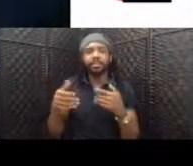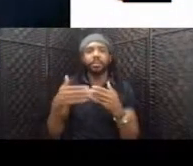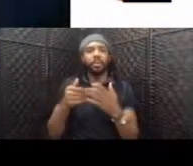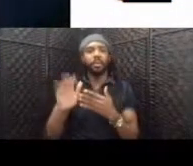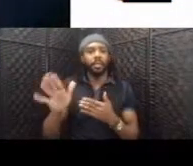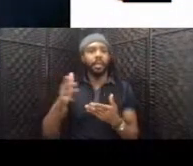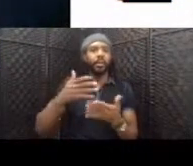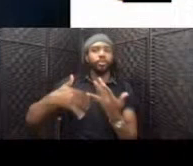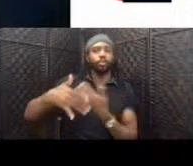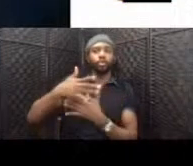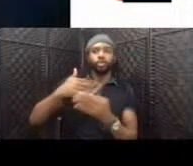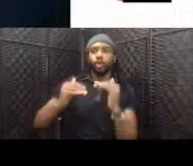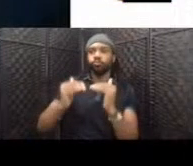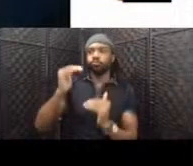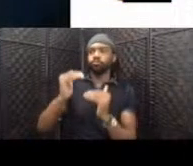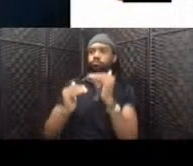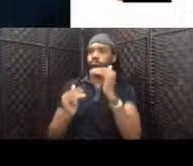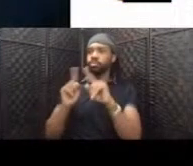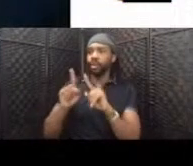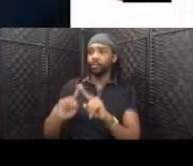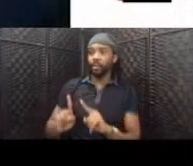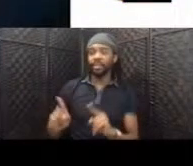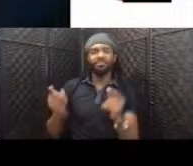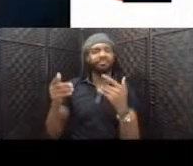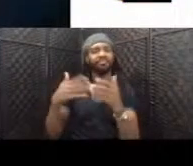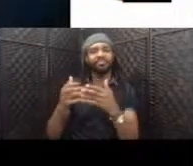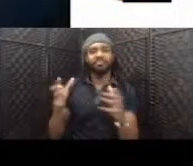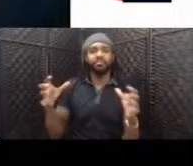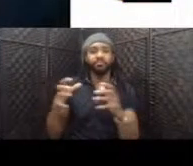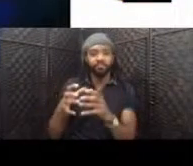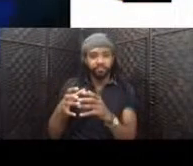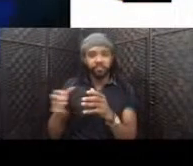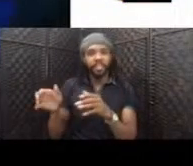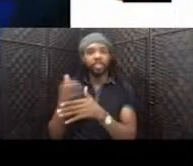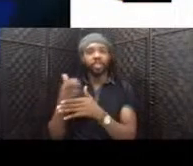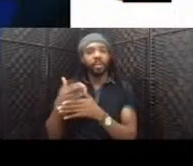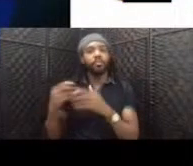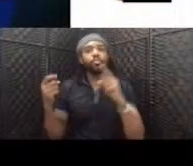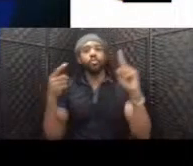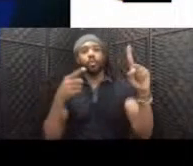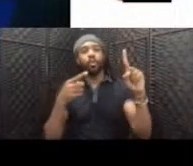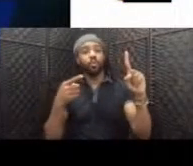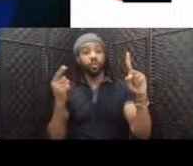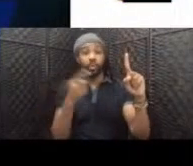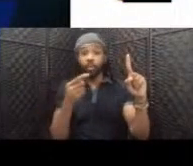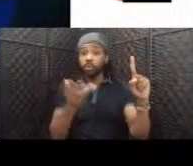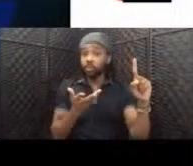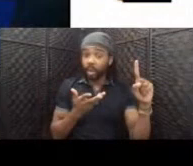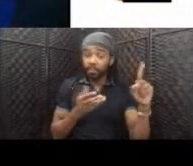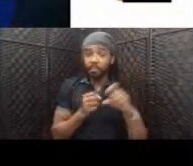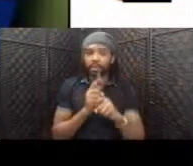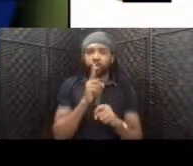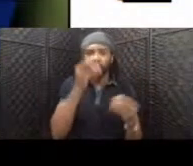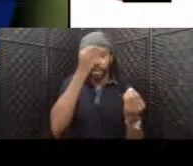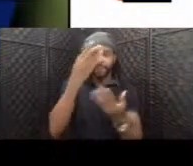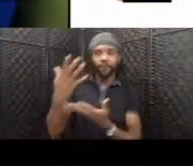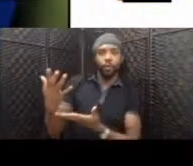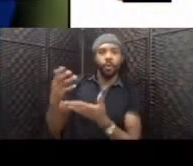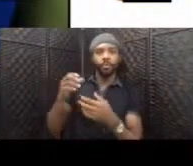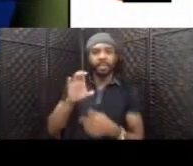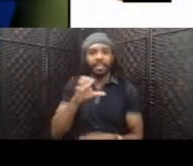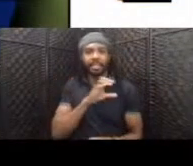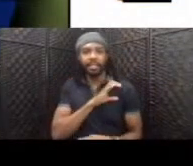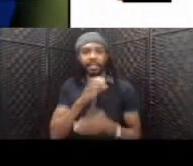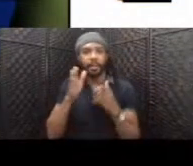socioeconomic differences, come together with a shared goal of becoming informed citizens, citizens